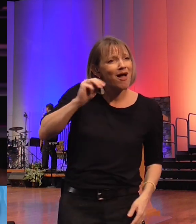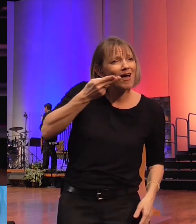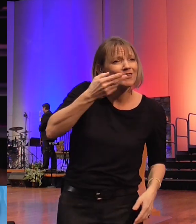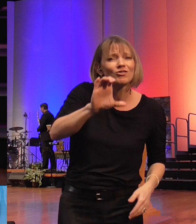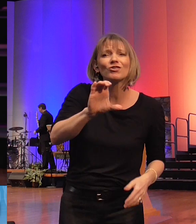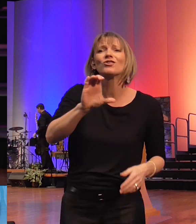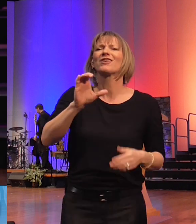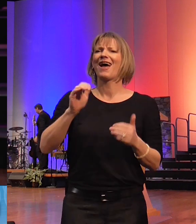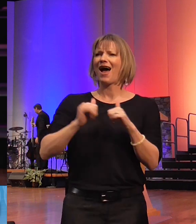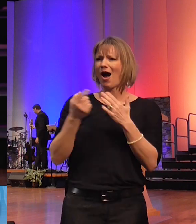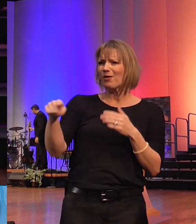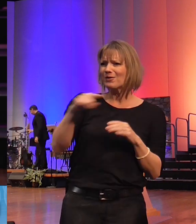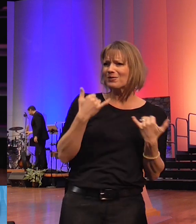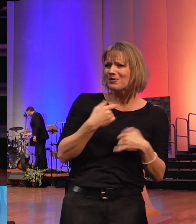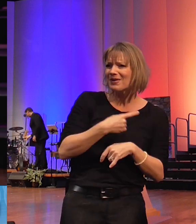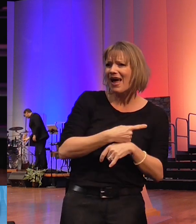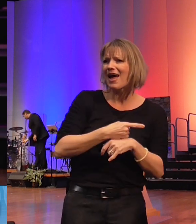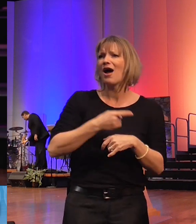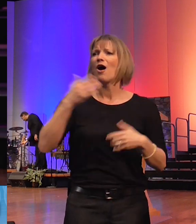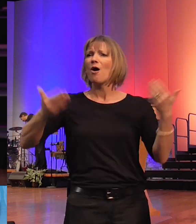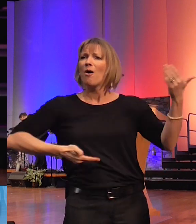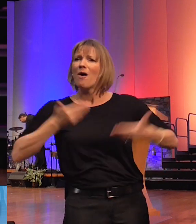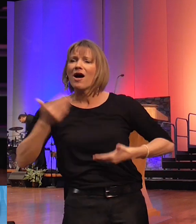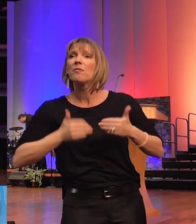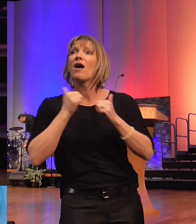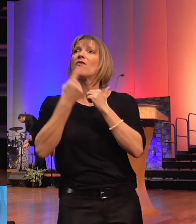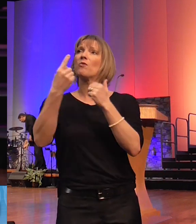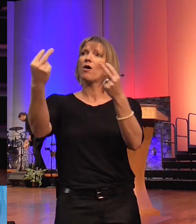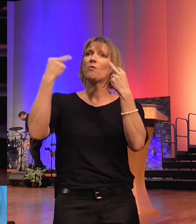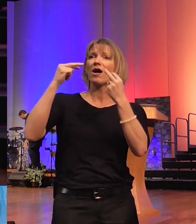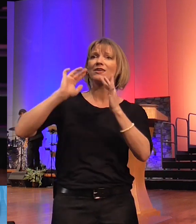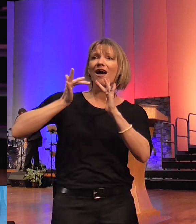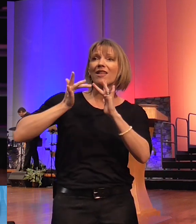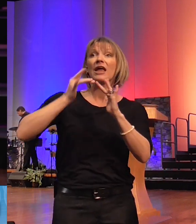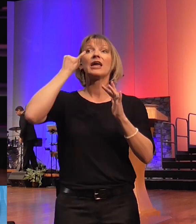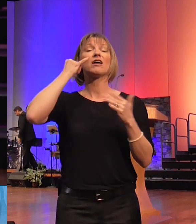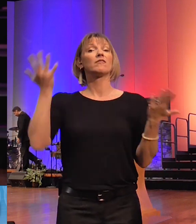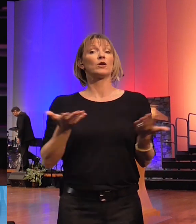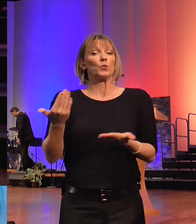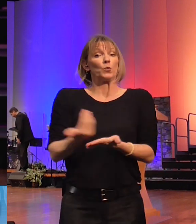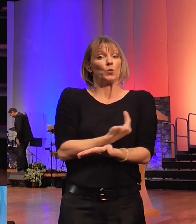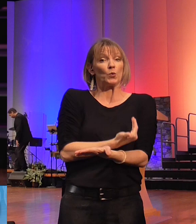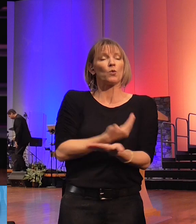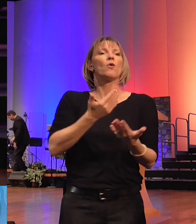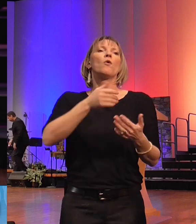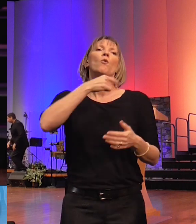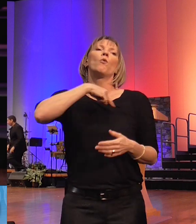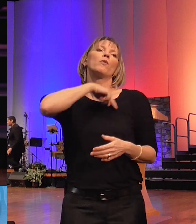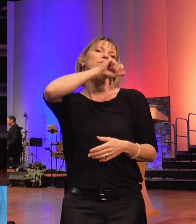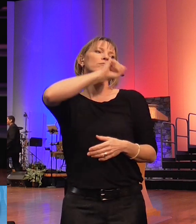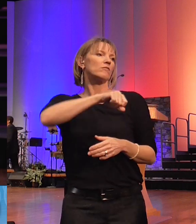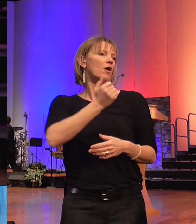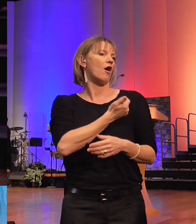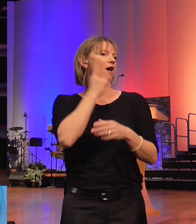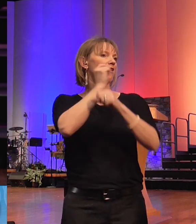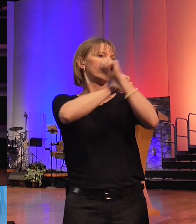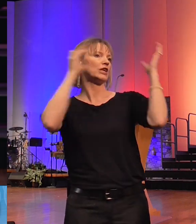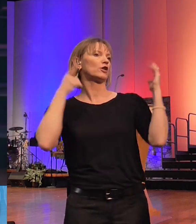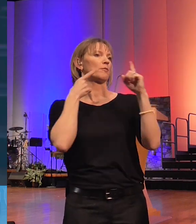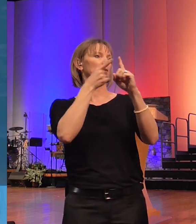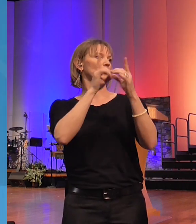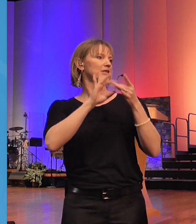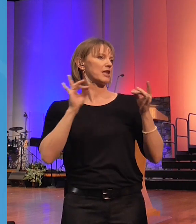today? Welcome to everyone who's watching us online. If you are new here to Mile High Church, we'd love to recite our vision and mission statement each